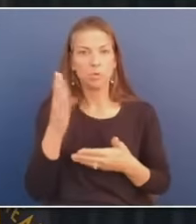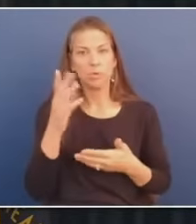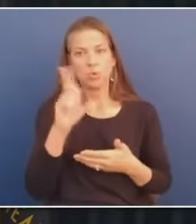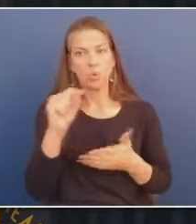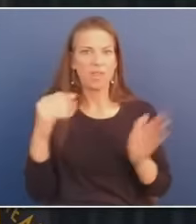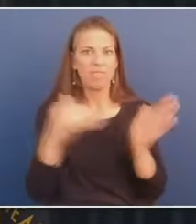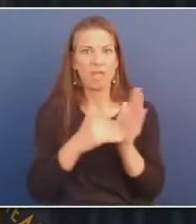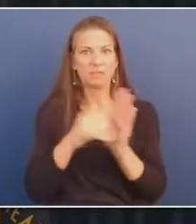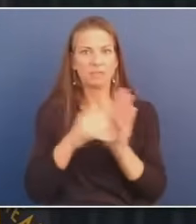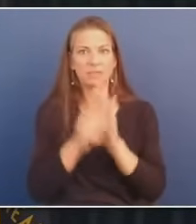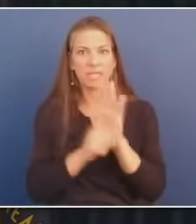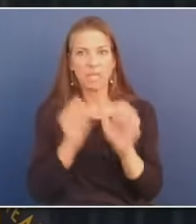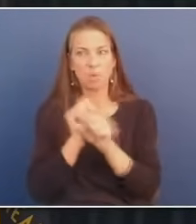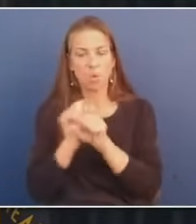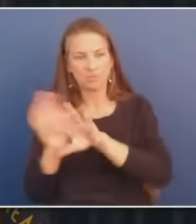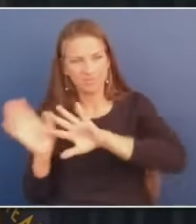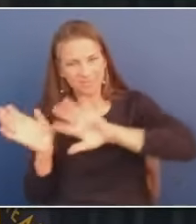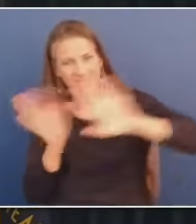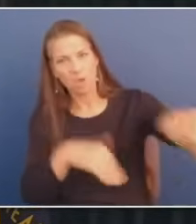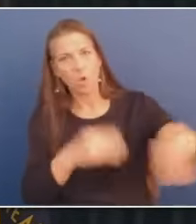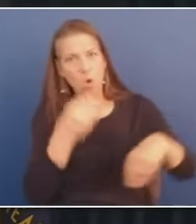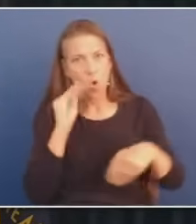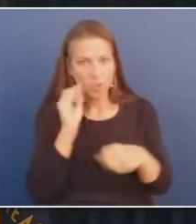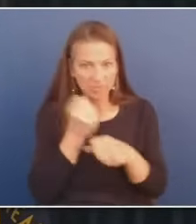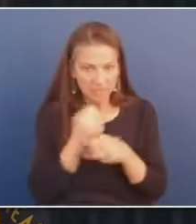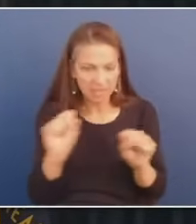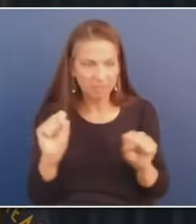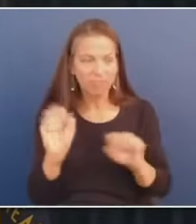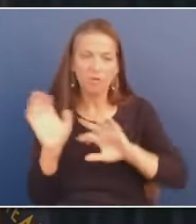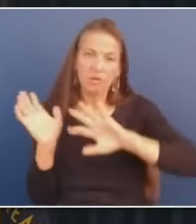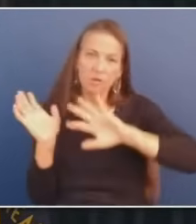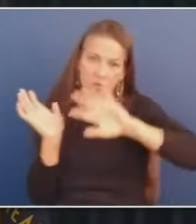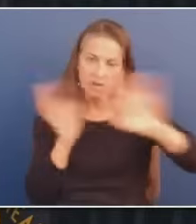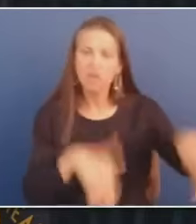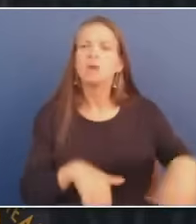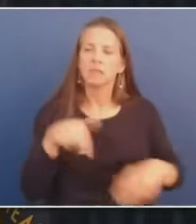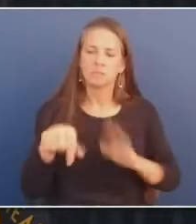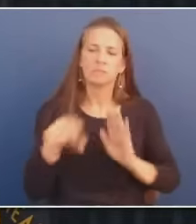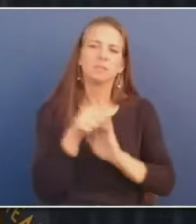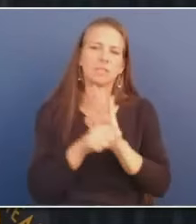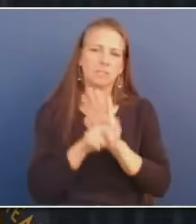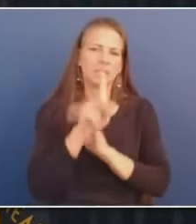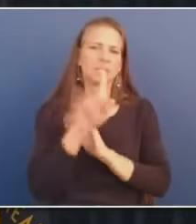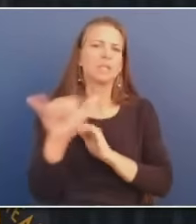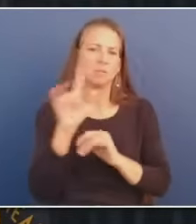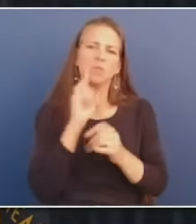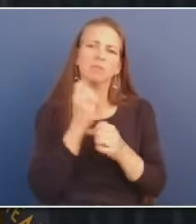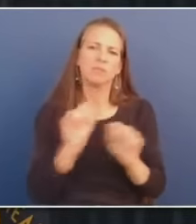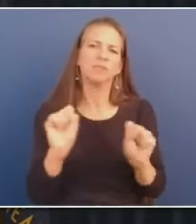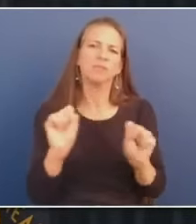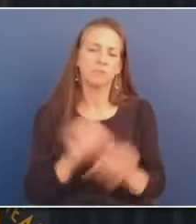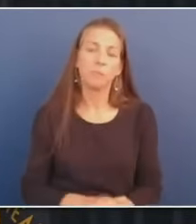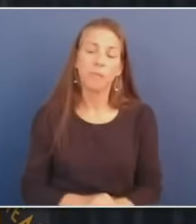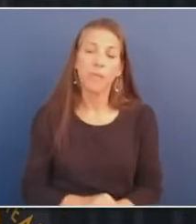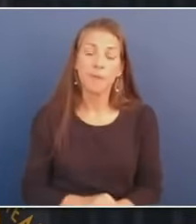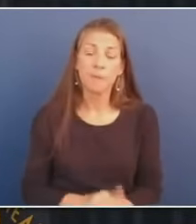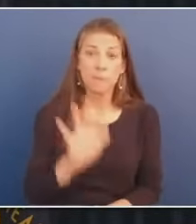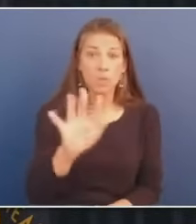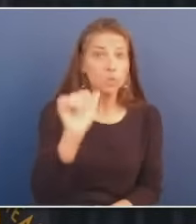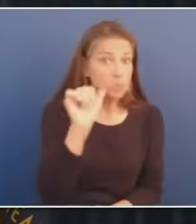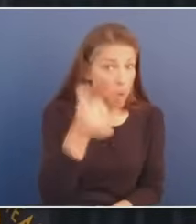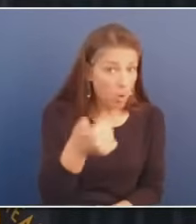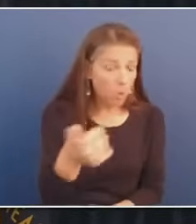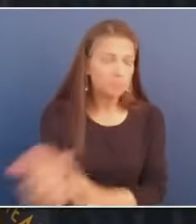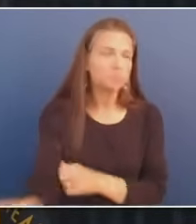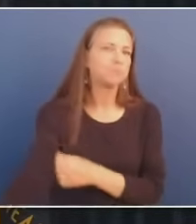employees home safe and off the road, that our Commonwealth is safer. Given tomorrow and given the weather